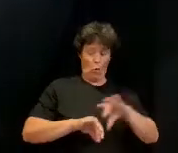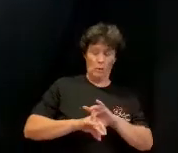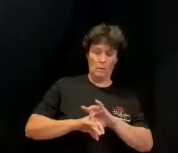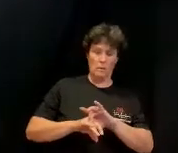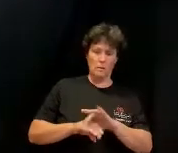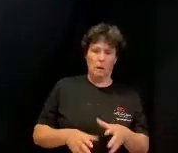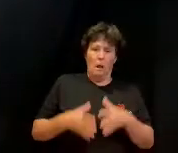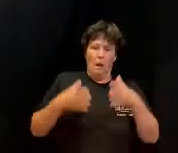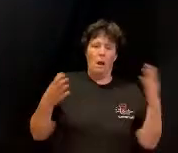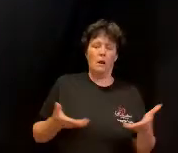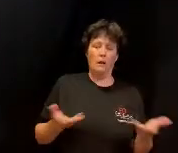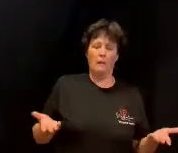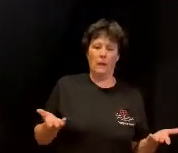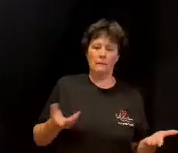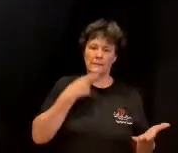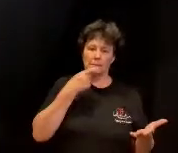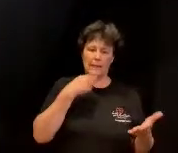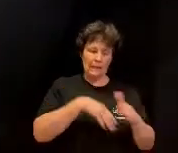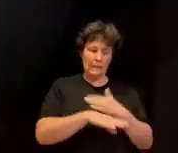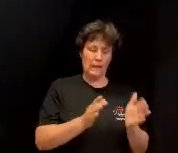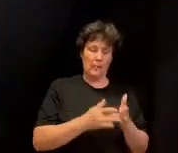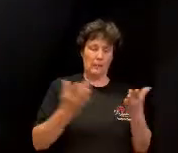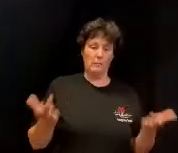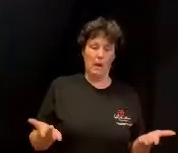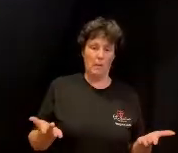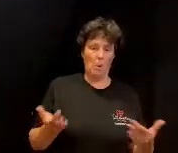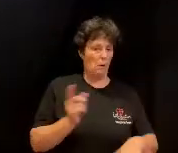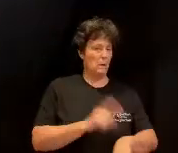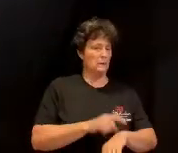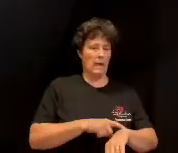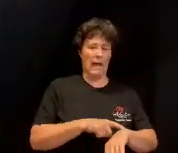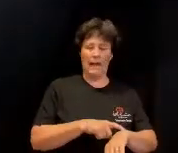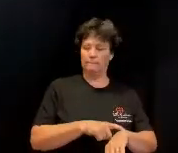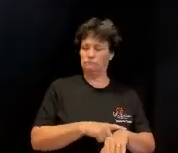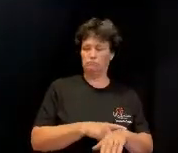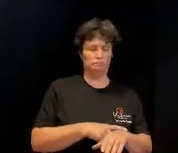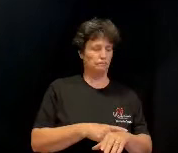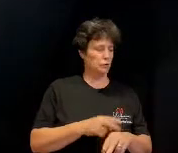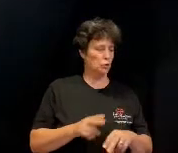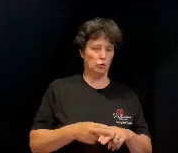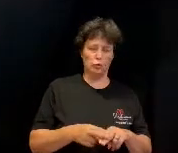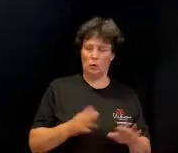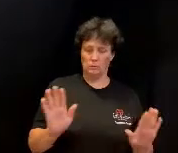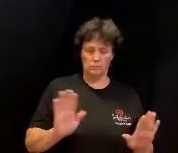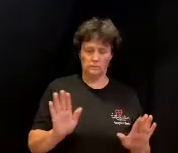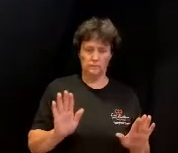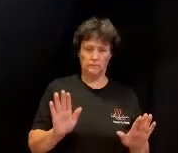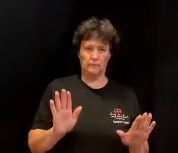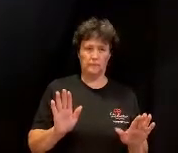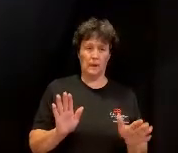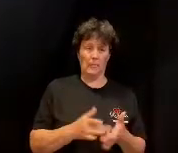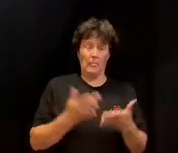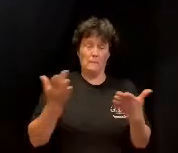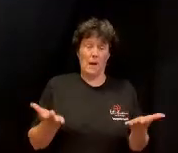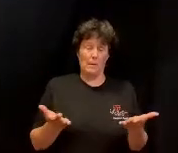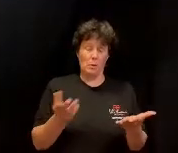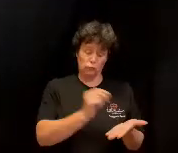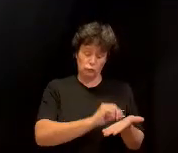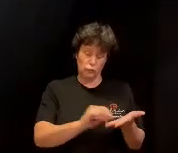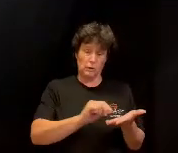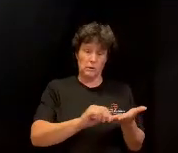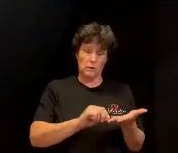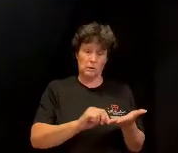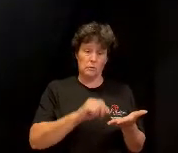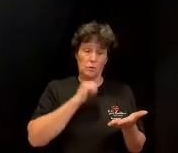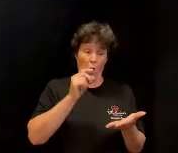Bible says. Now, we don't have time to go in and just because, and we have to understand something, just because the Bible was written, it wasn't written to